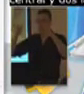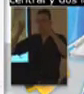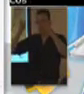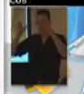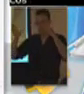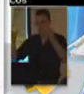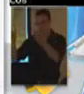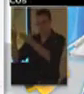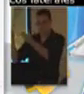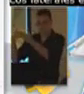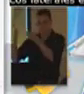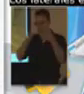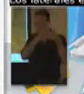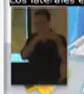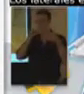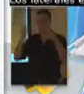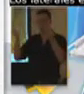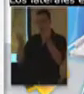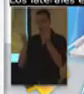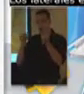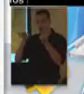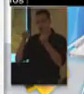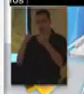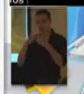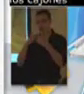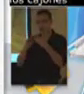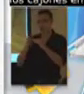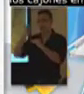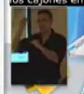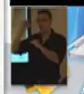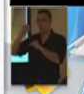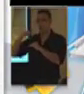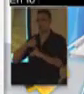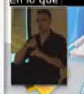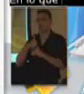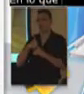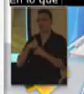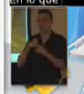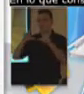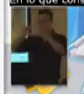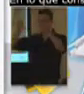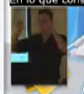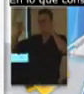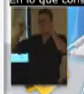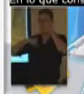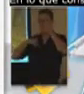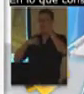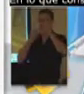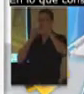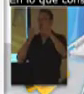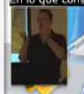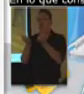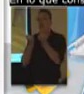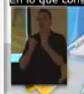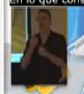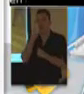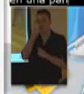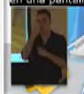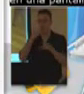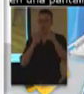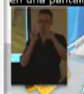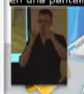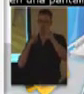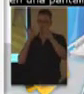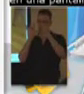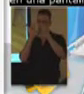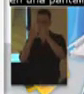side modules are closed, but there you have drawers at the top. What it's all about is that I select drawer number